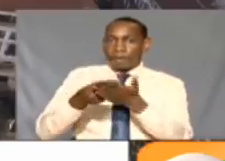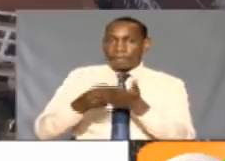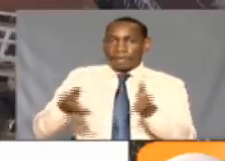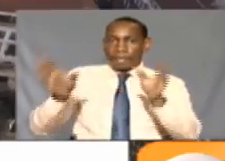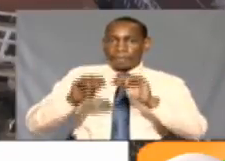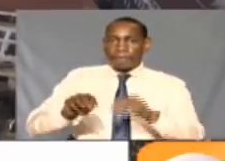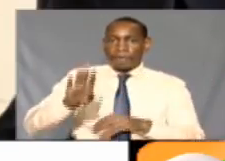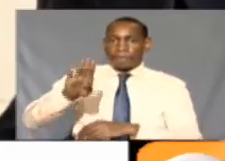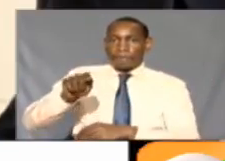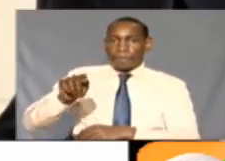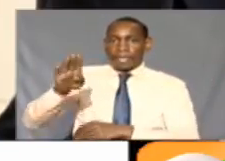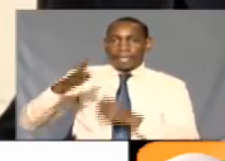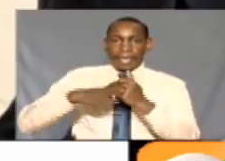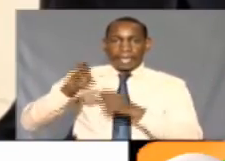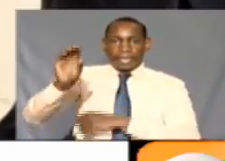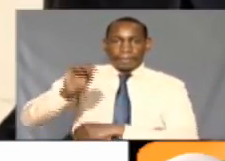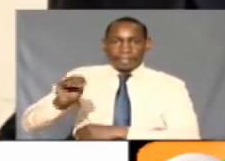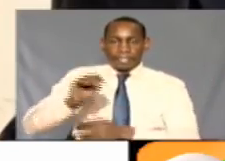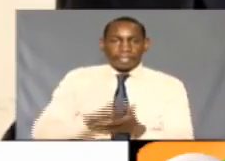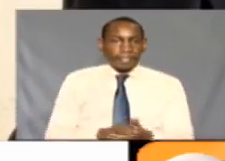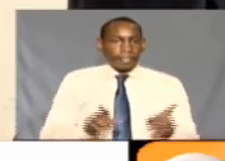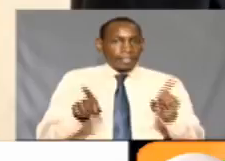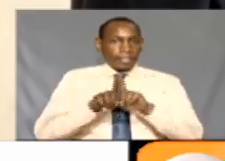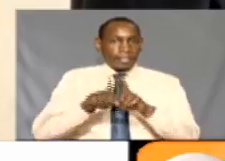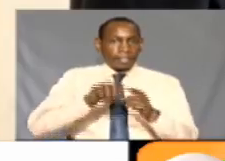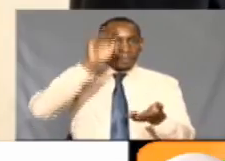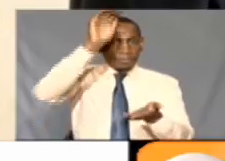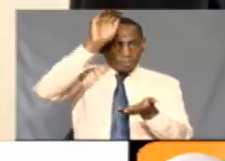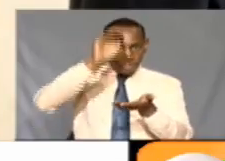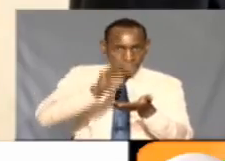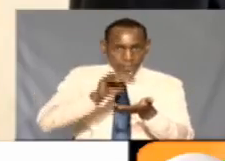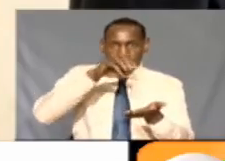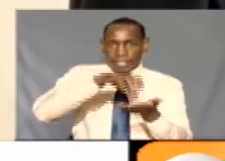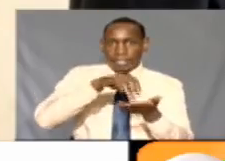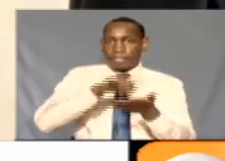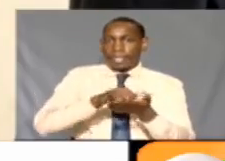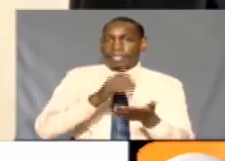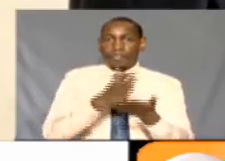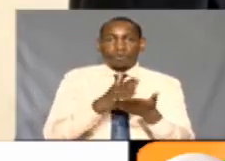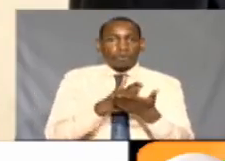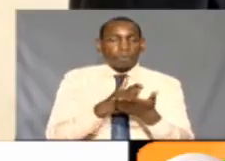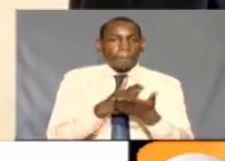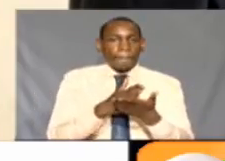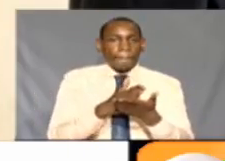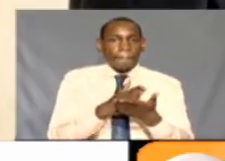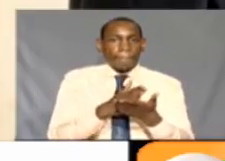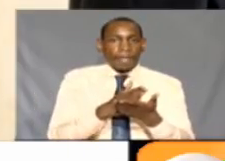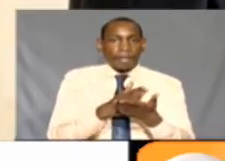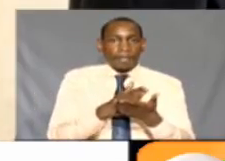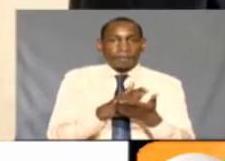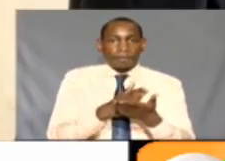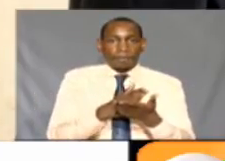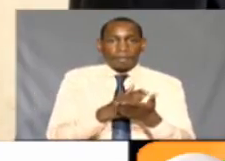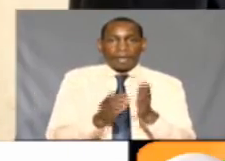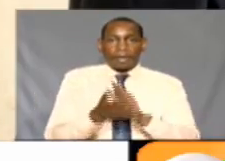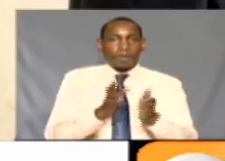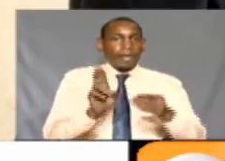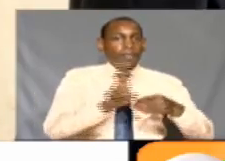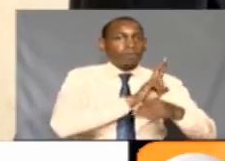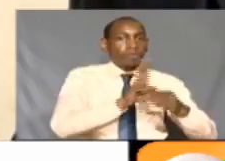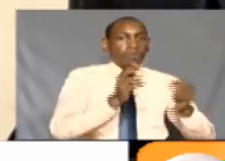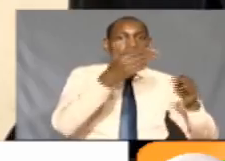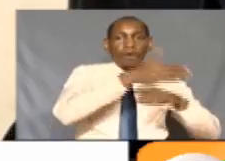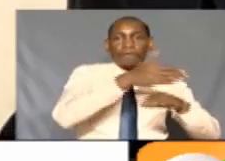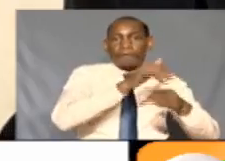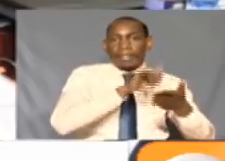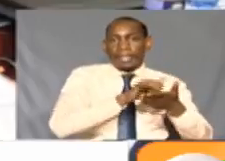by 4.9%. We are just cutting our cloth according to our size, just to make sure that we don't have spurious expenditure that is